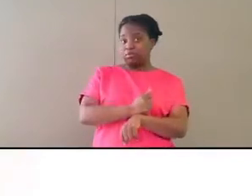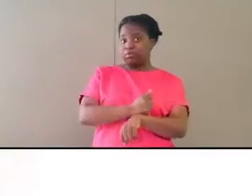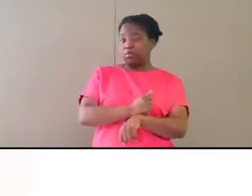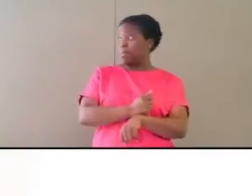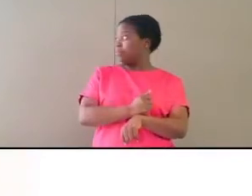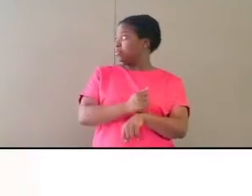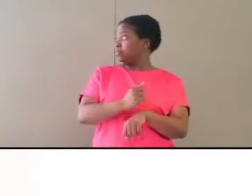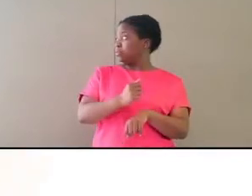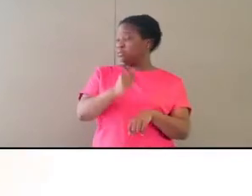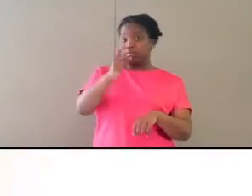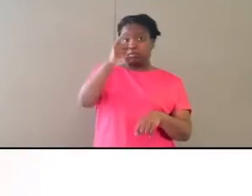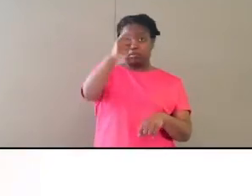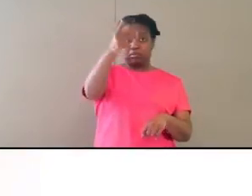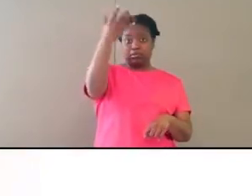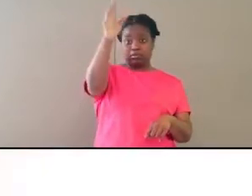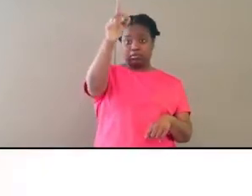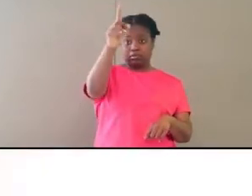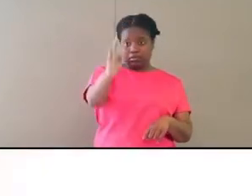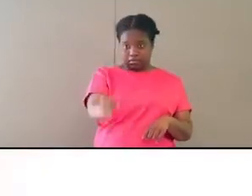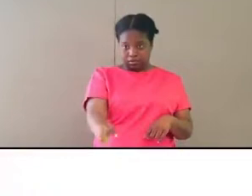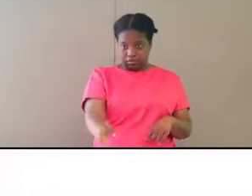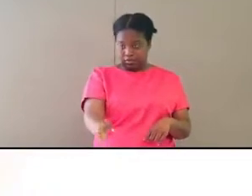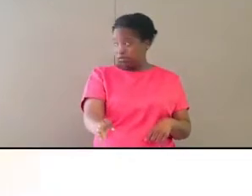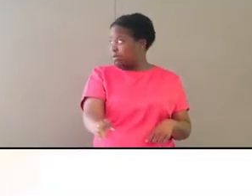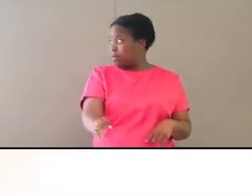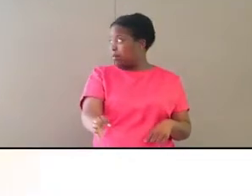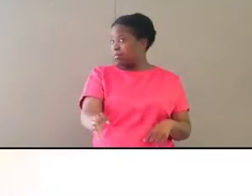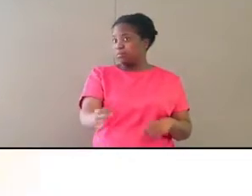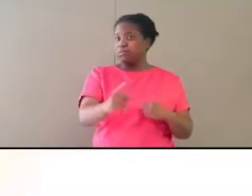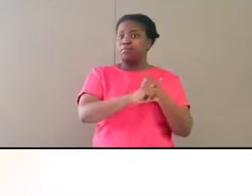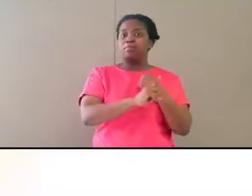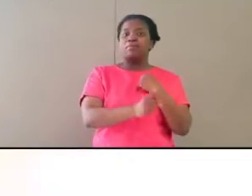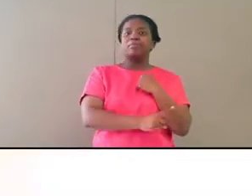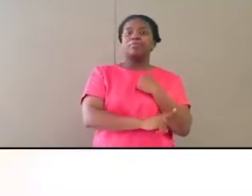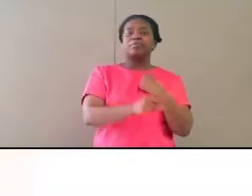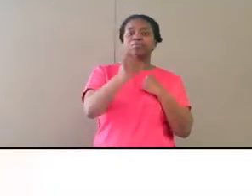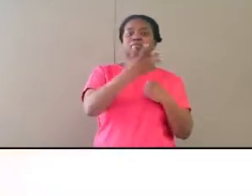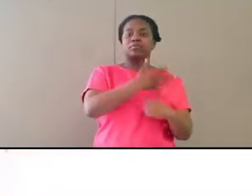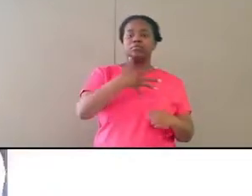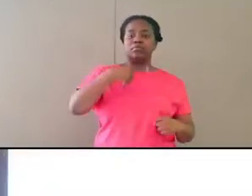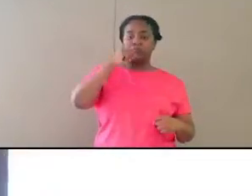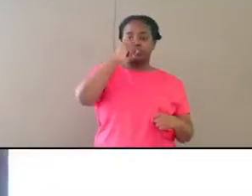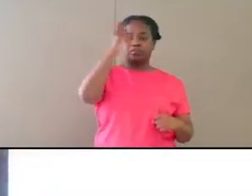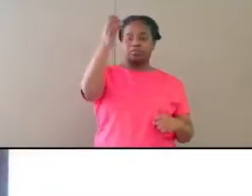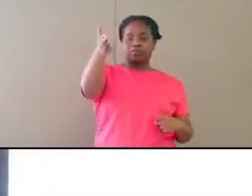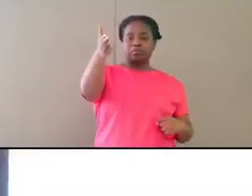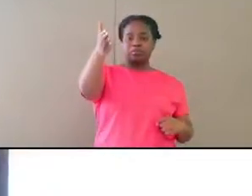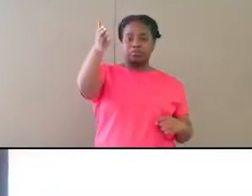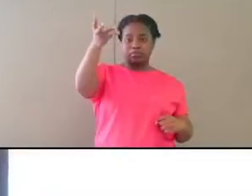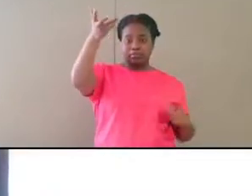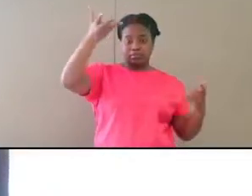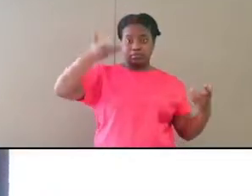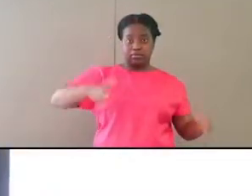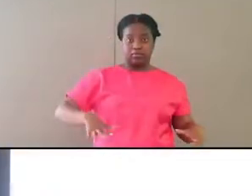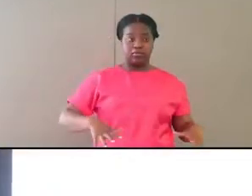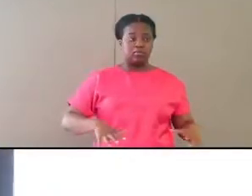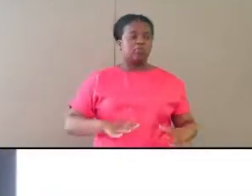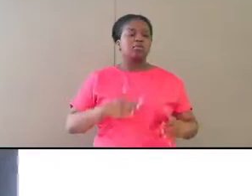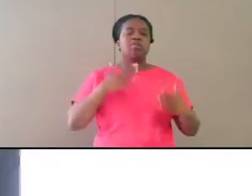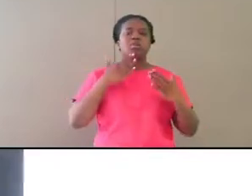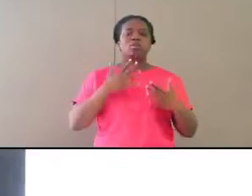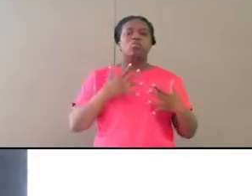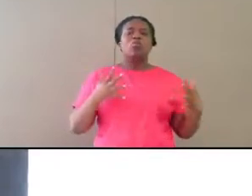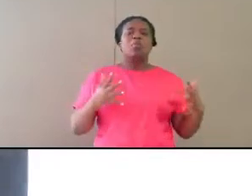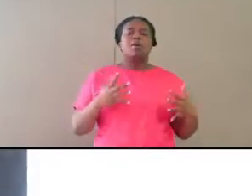let's go there, and then let's take the question here. And the last question by the female, my sister there, then we're good. Thank you. Thank you so much,